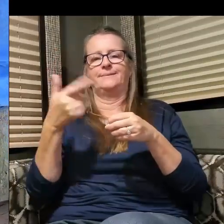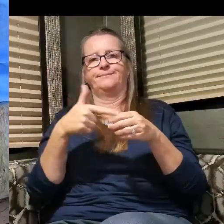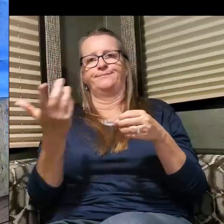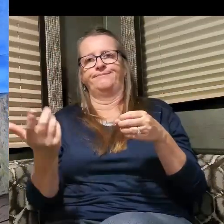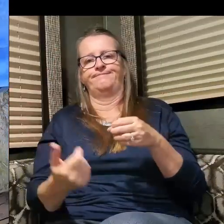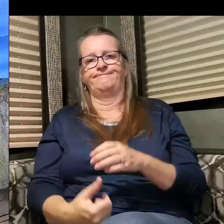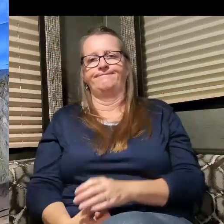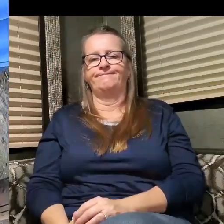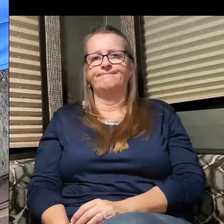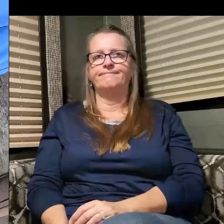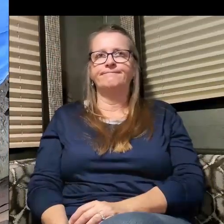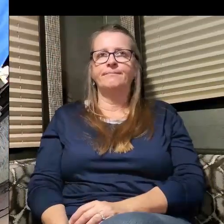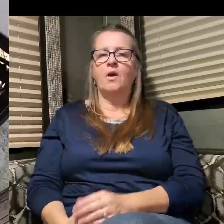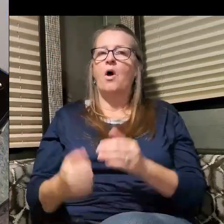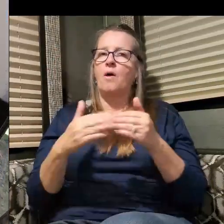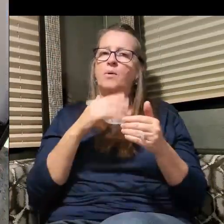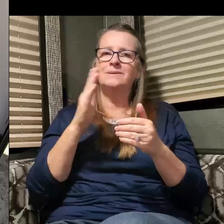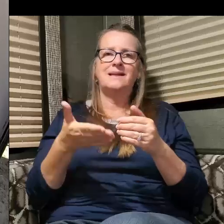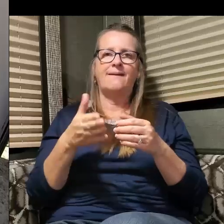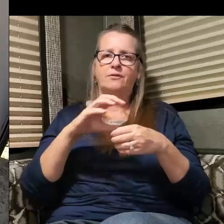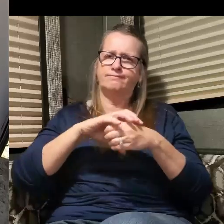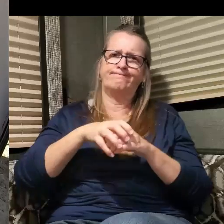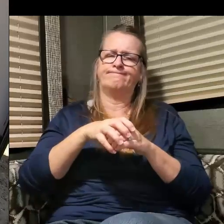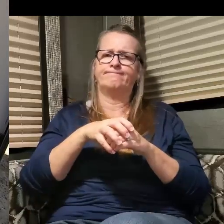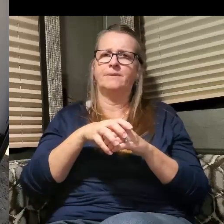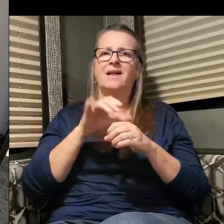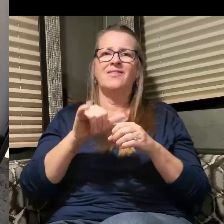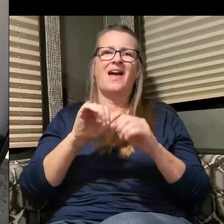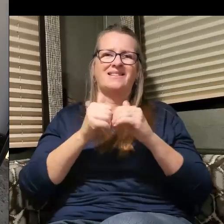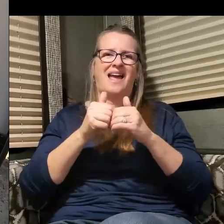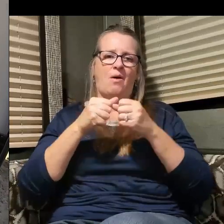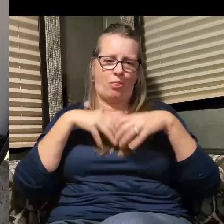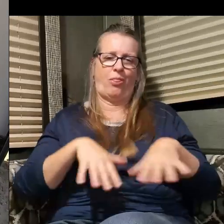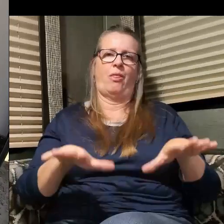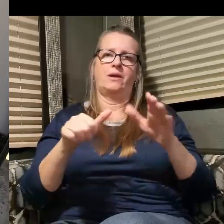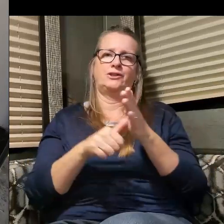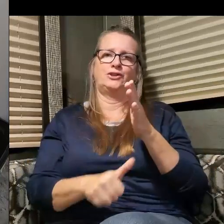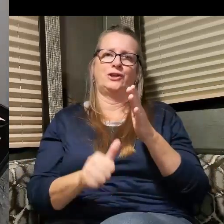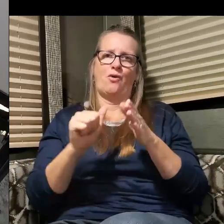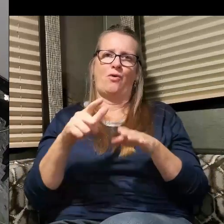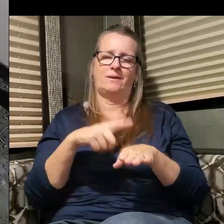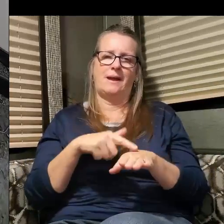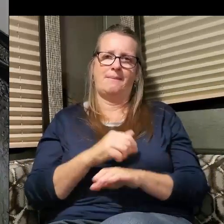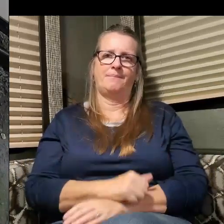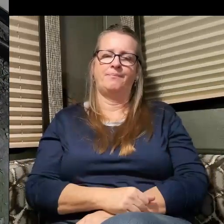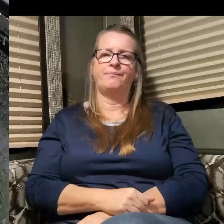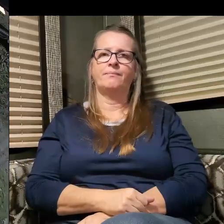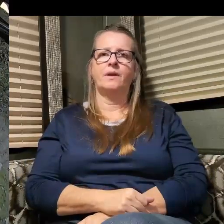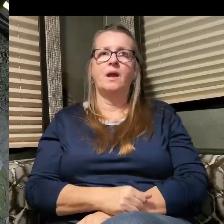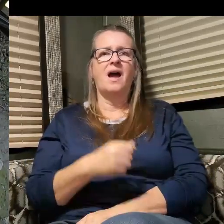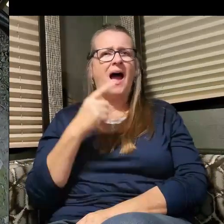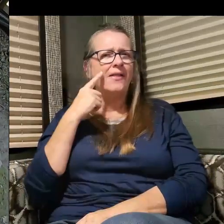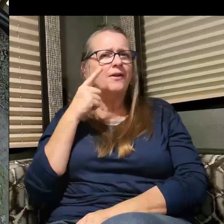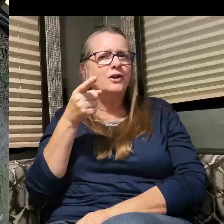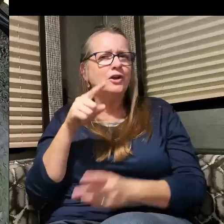There it goes. It almost never stays on. This is how I get covered in shit all the time. Okay,